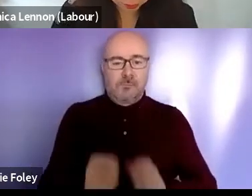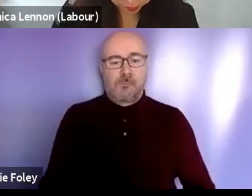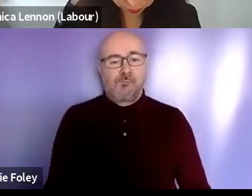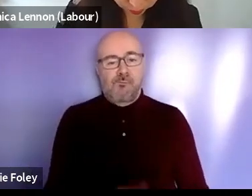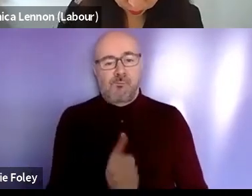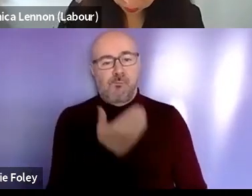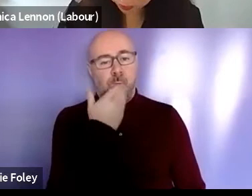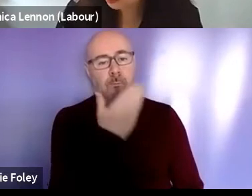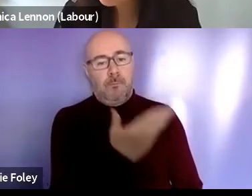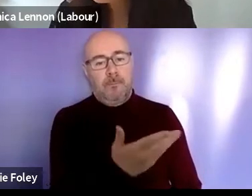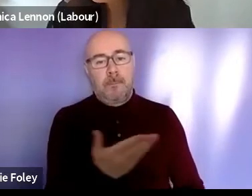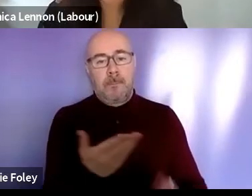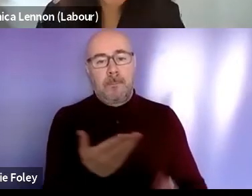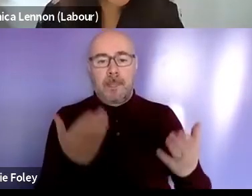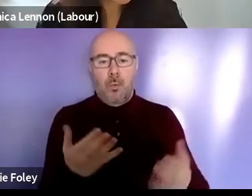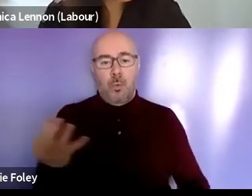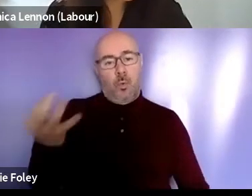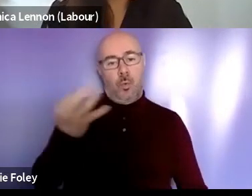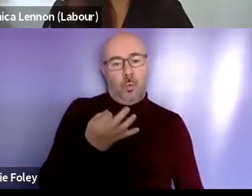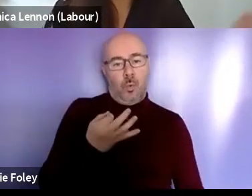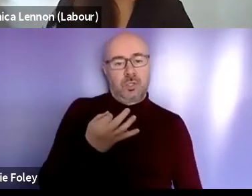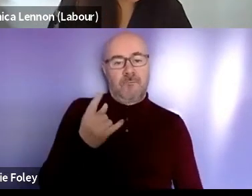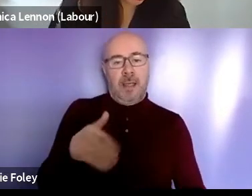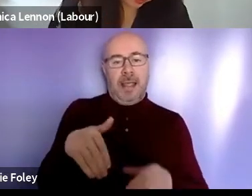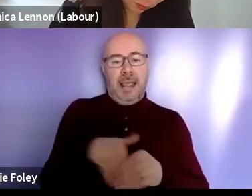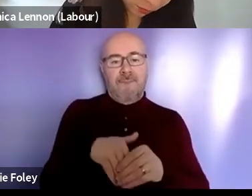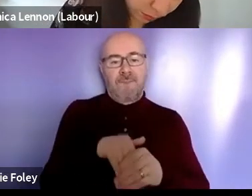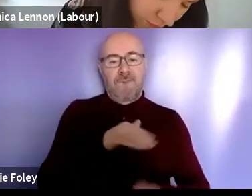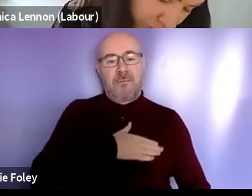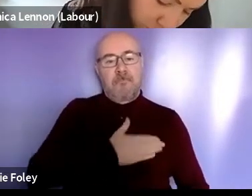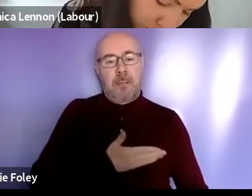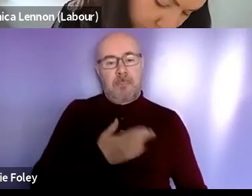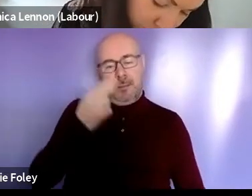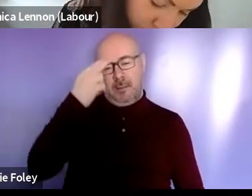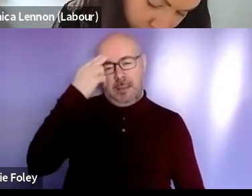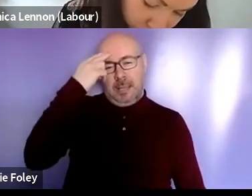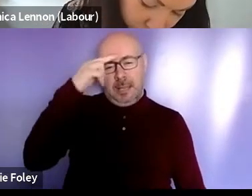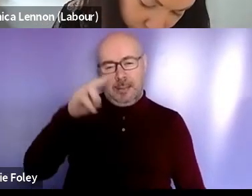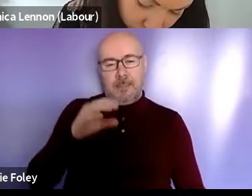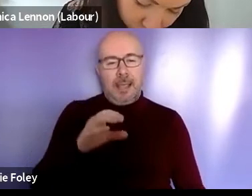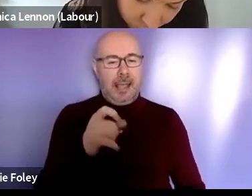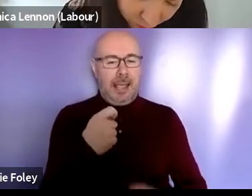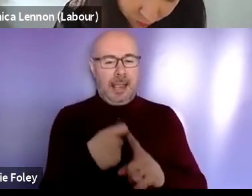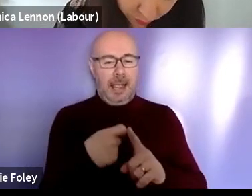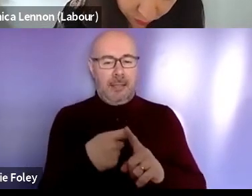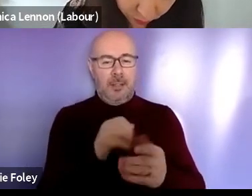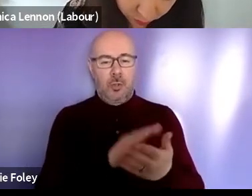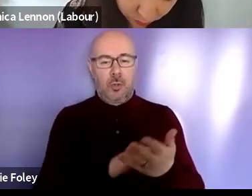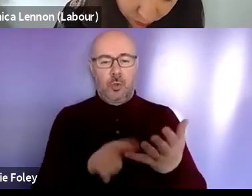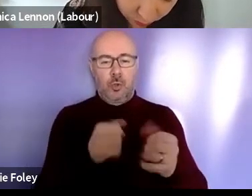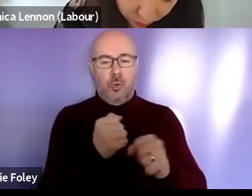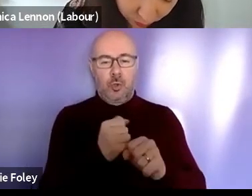from Catherine Hughes, involvement member at the Alliance. I'd be really grateful if both the question and the responses could